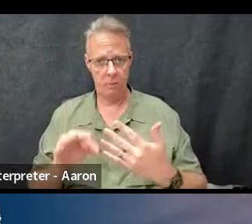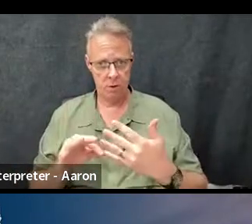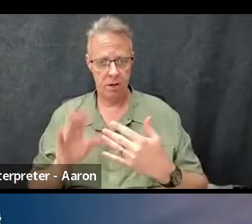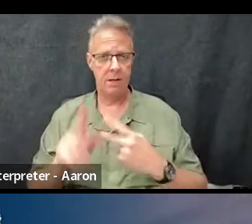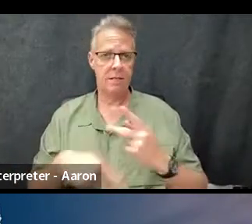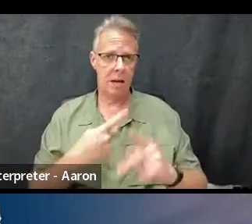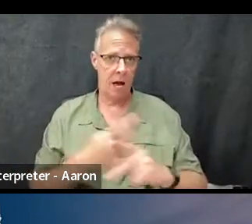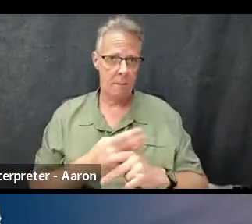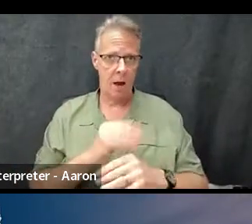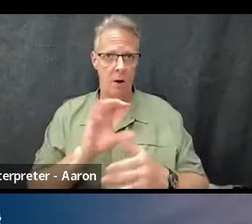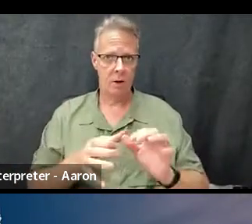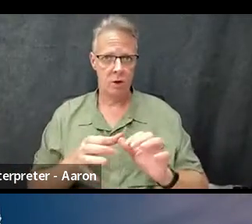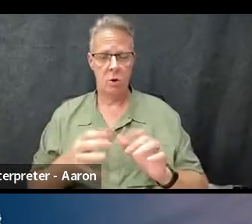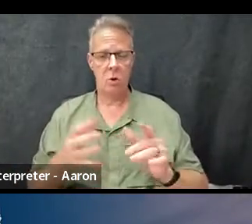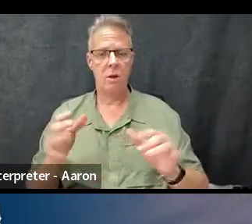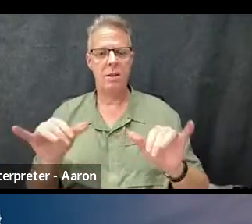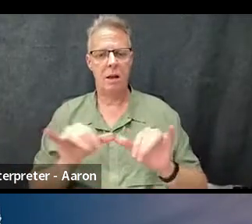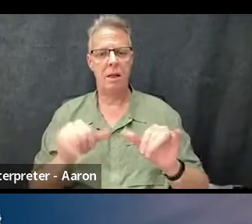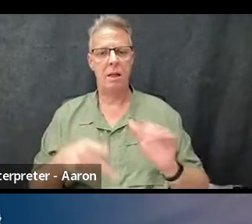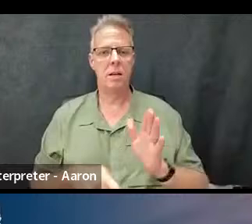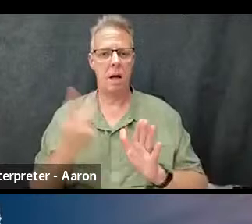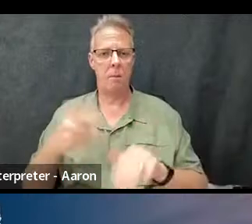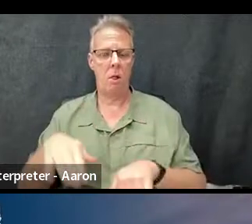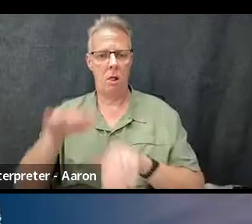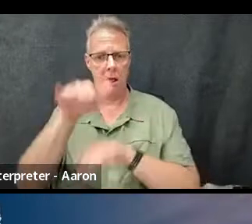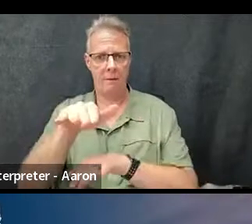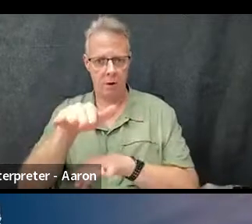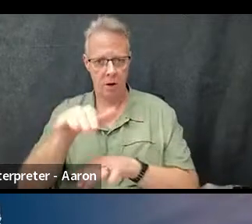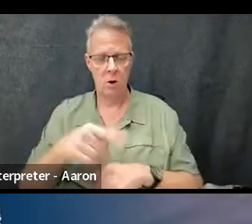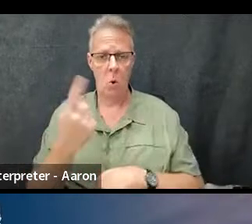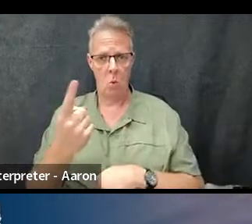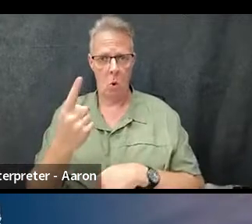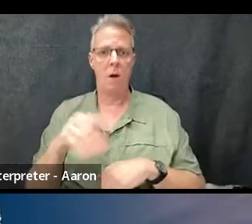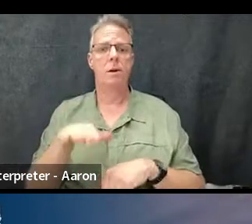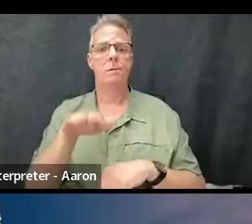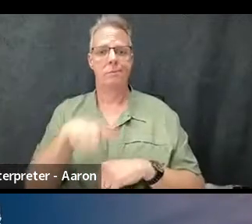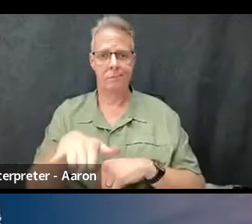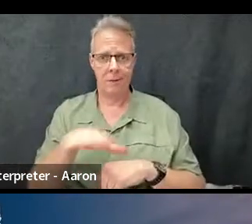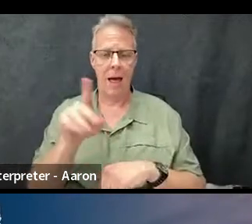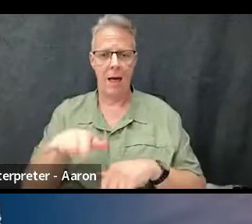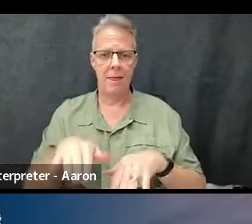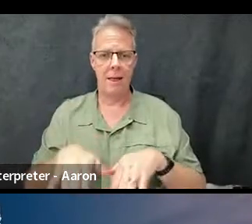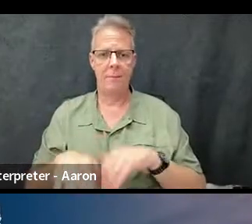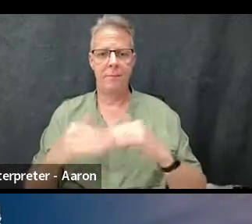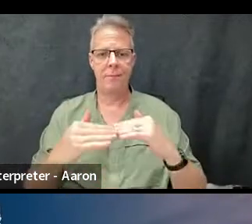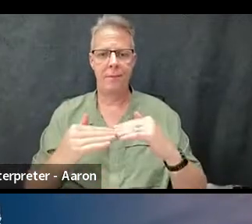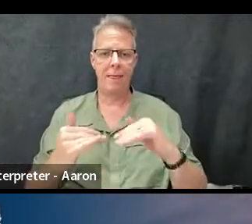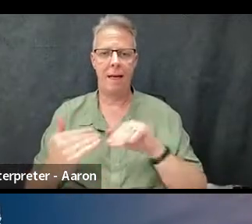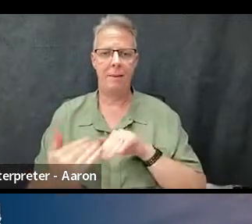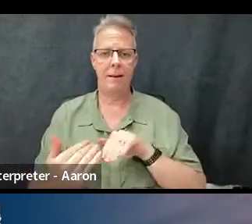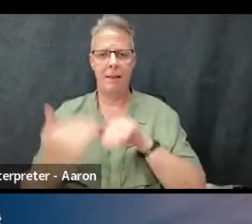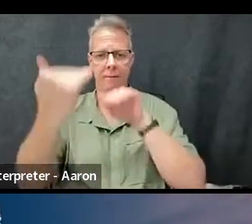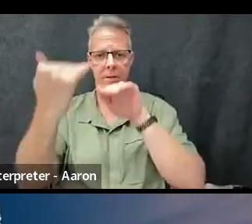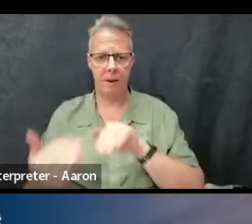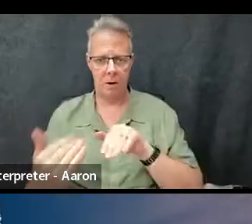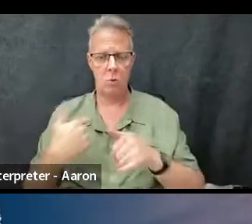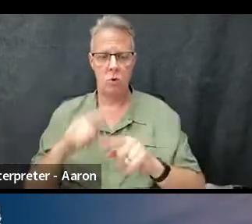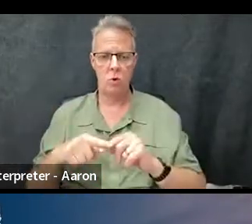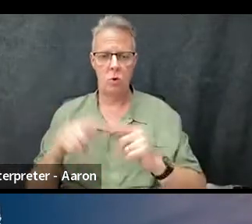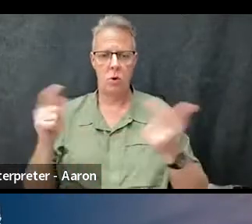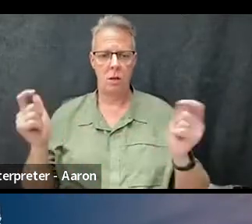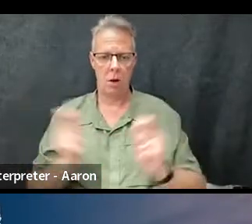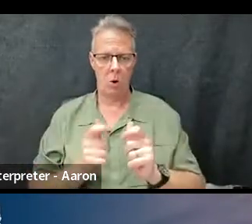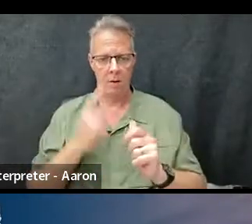types. The bridge configuration is the double level bridge, the single bridge, and the lift span. That is what we're trying to narrow down in the